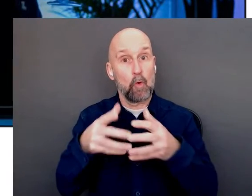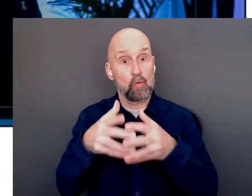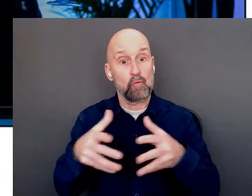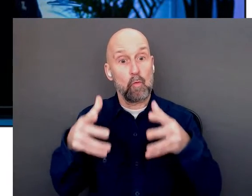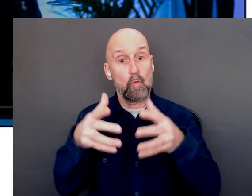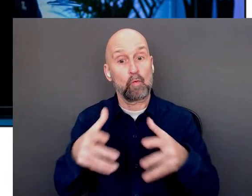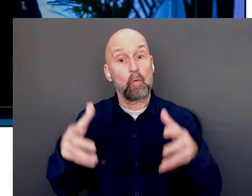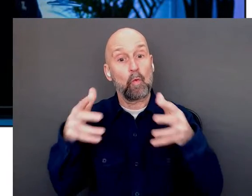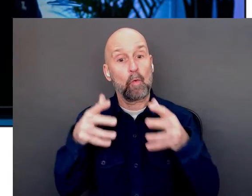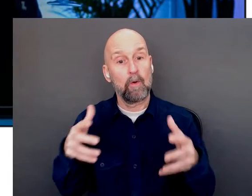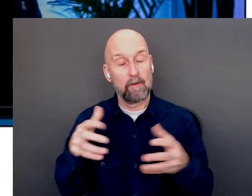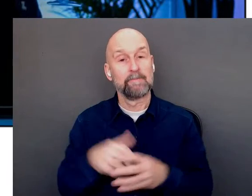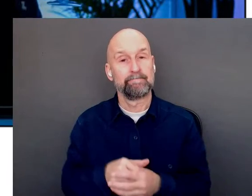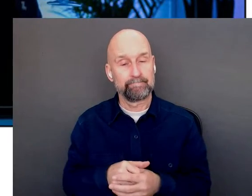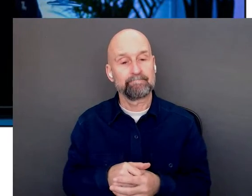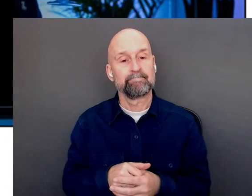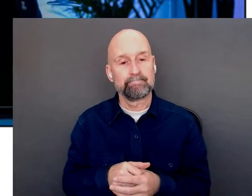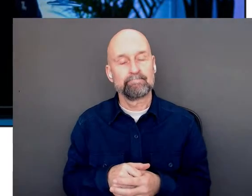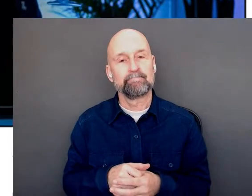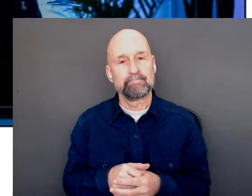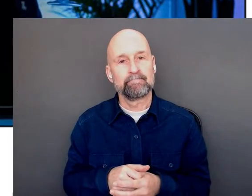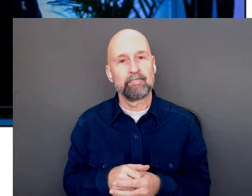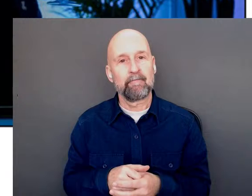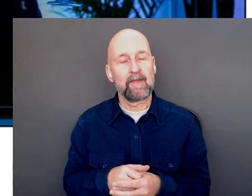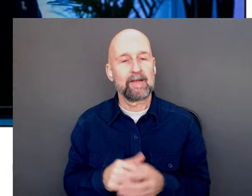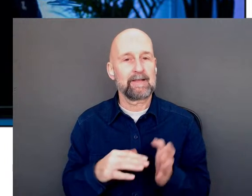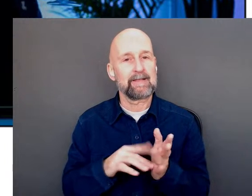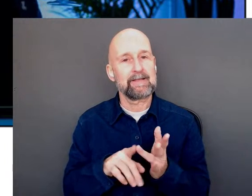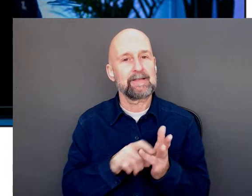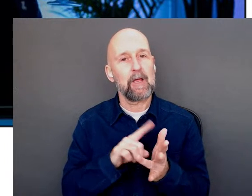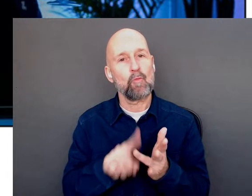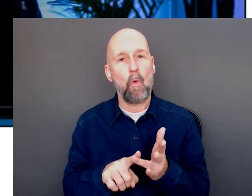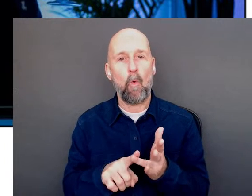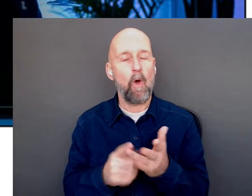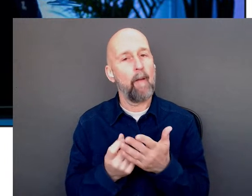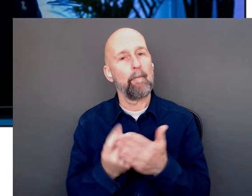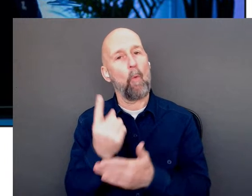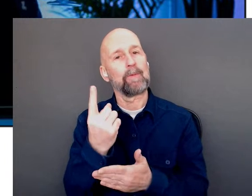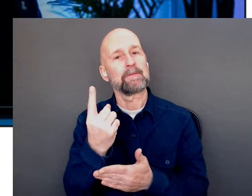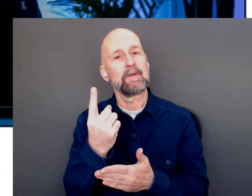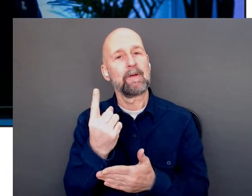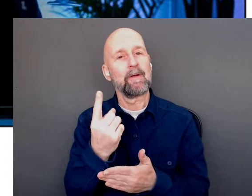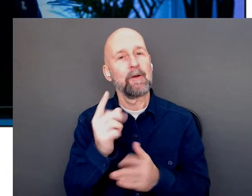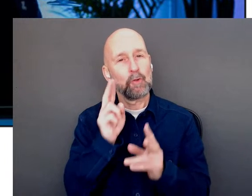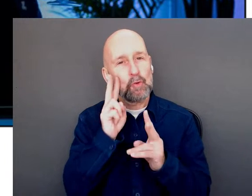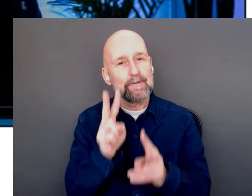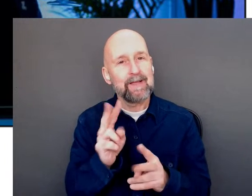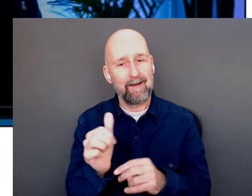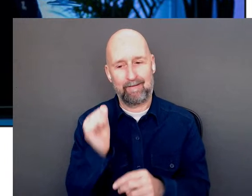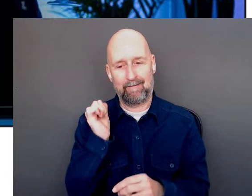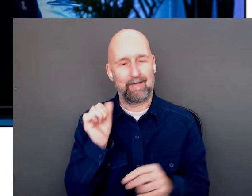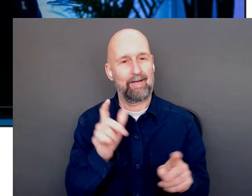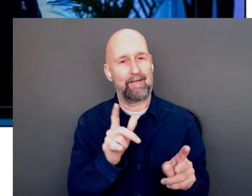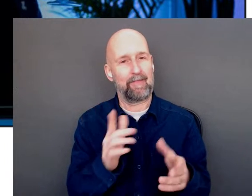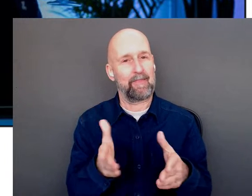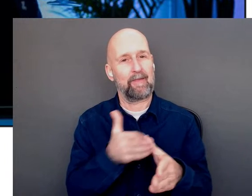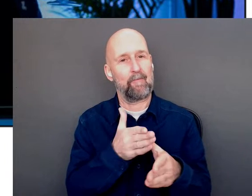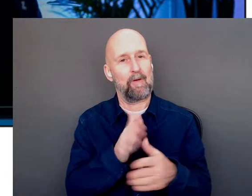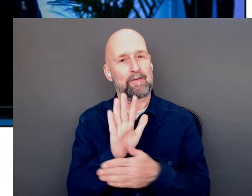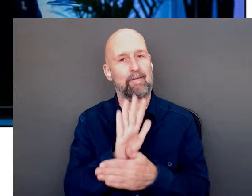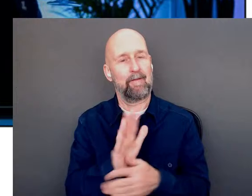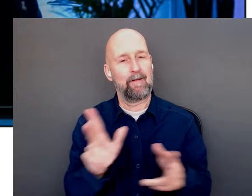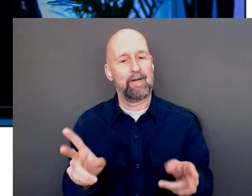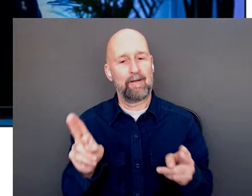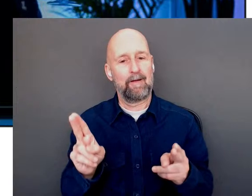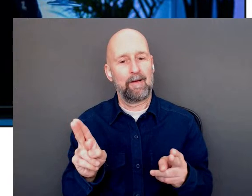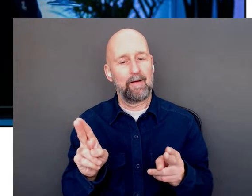encompass the 0 moment idea as well. So this one, well, you've seen a little bit in the demo reel. It's called the Bombay Sapphire